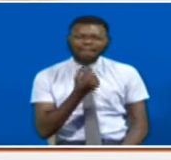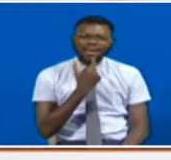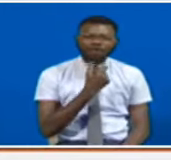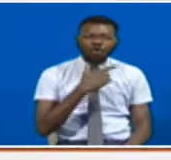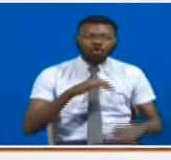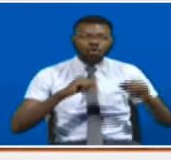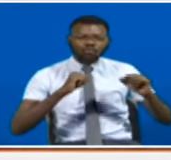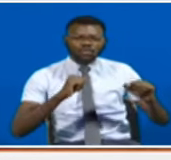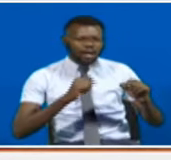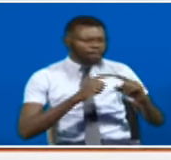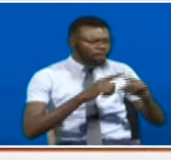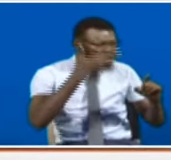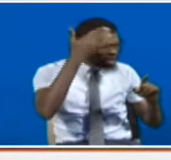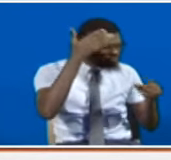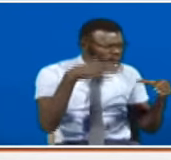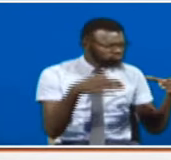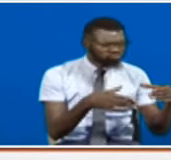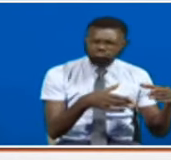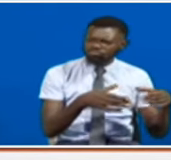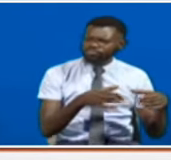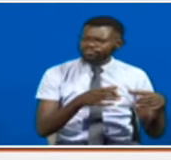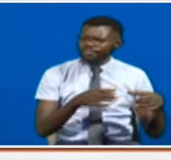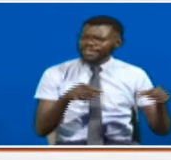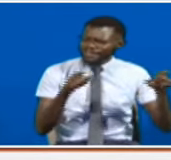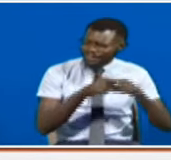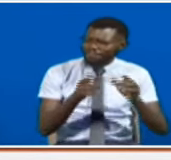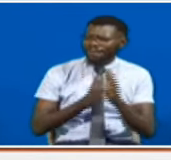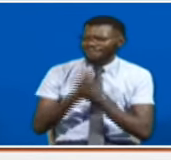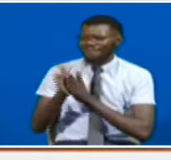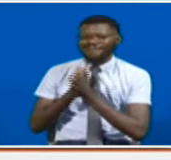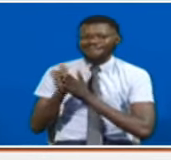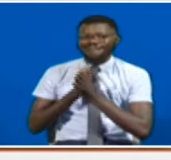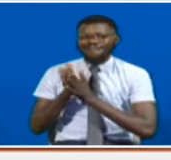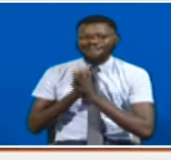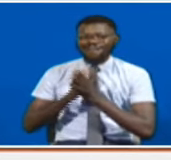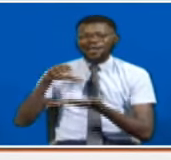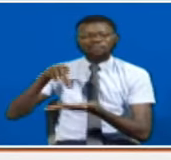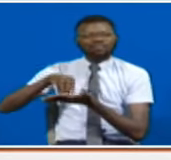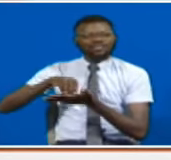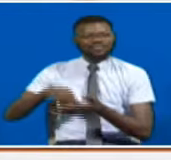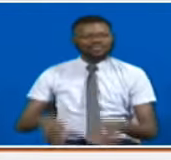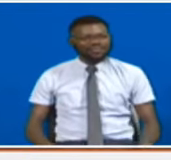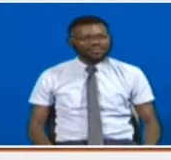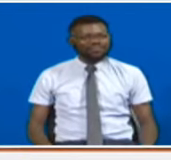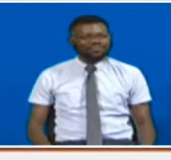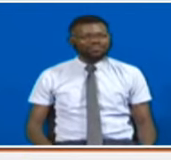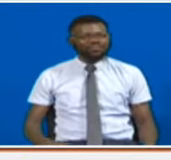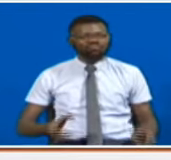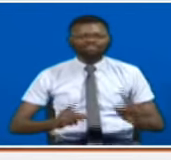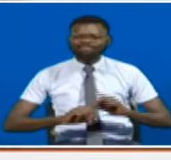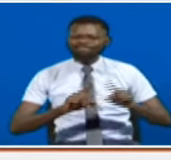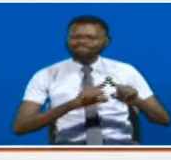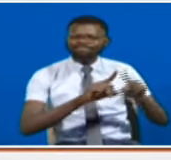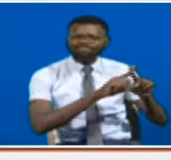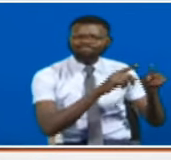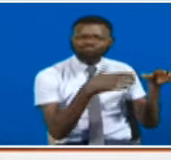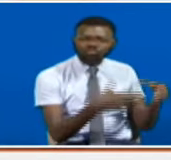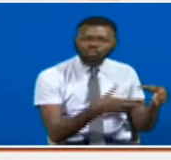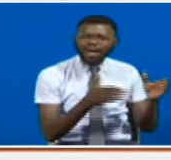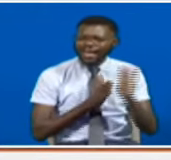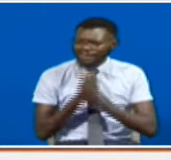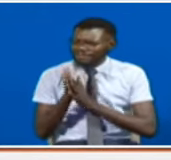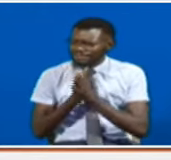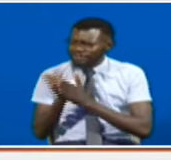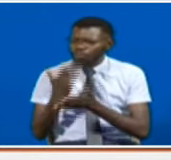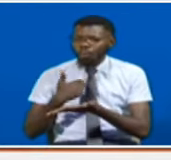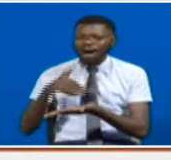the nurses are saying, no, we can also make good director generals. Yeah. The clinical officers, the public health, the nutritionists, other cadres